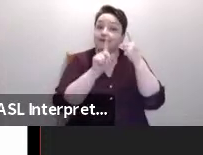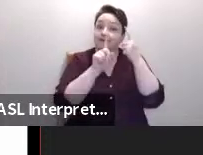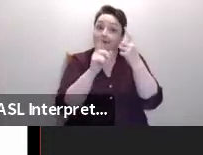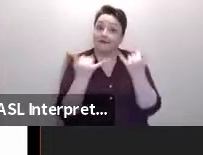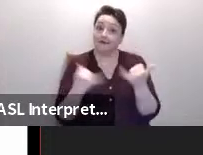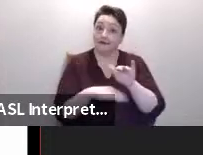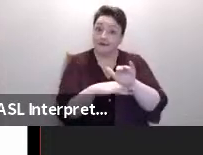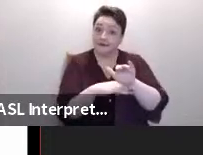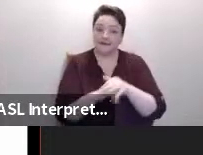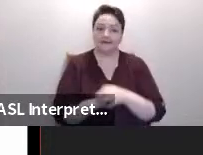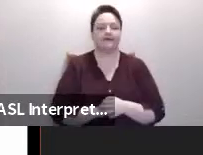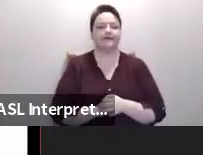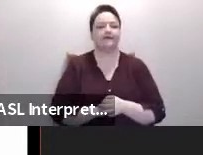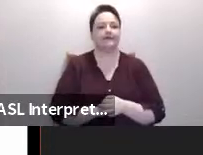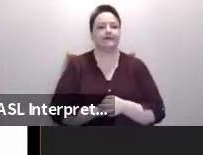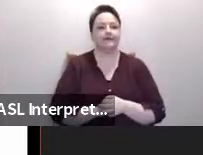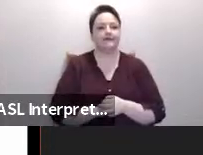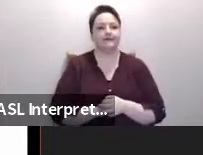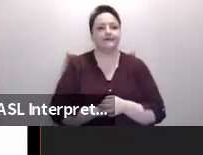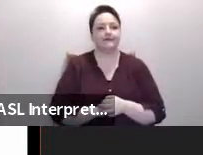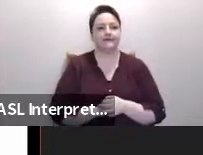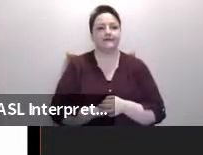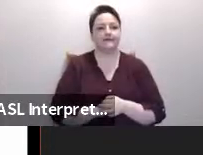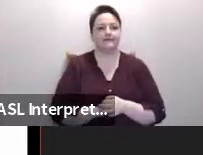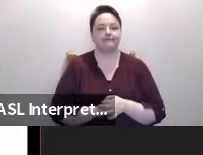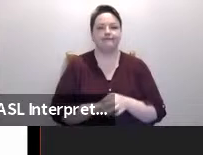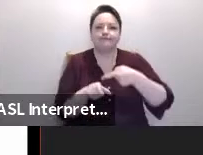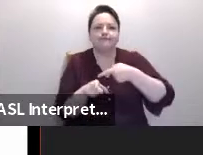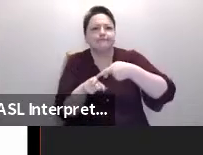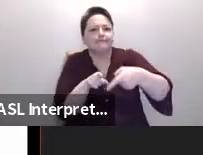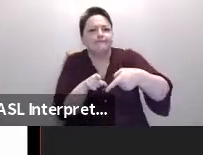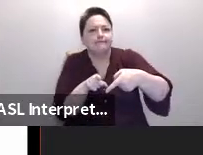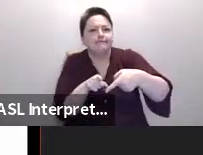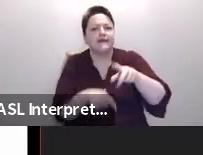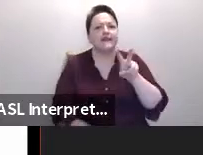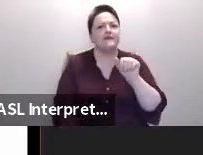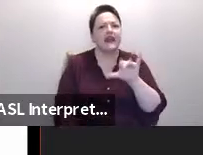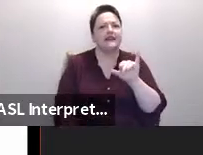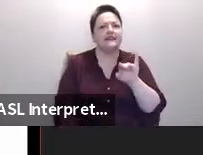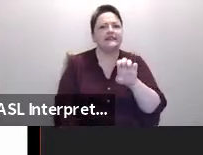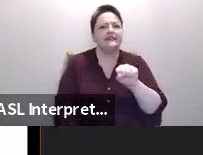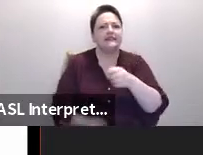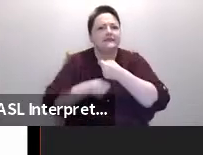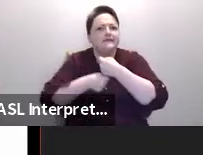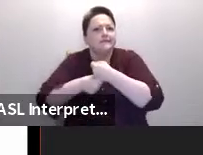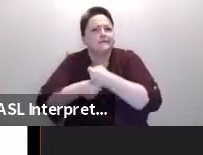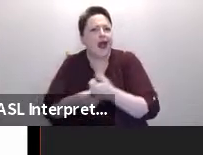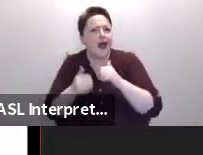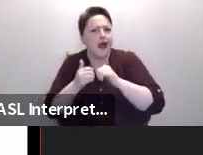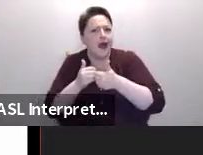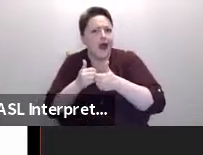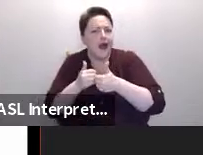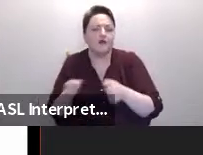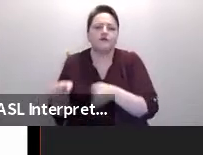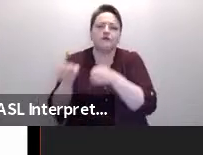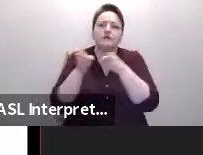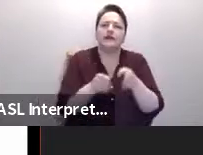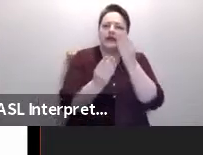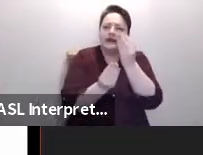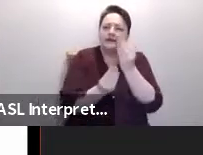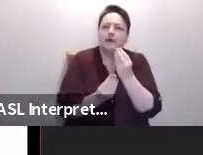of the talk, we'll talk a little about how the vaccines were made. There is some information